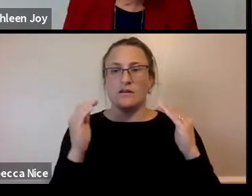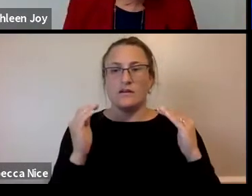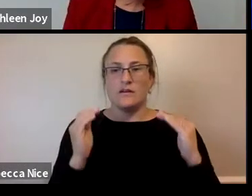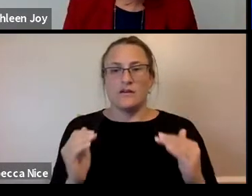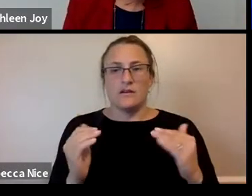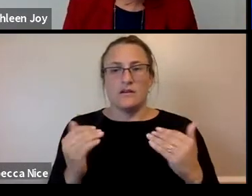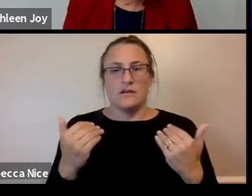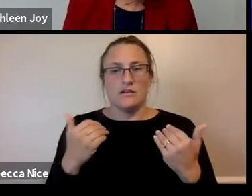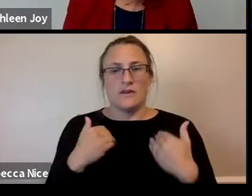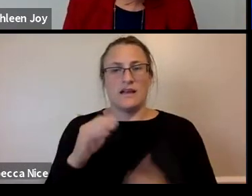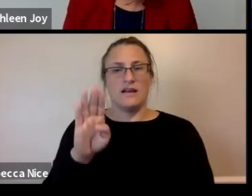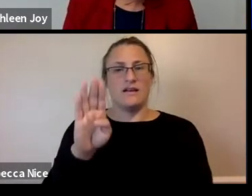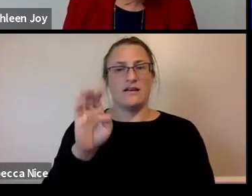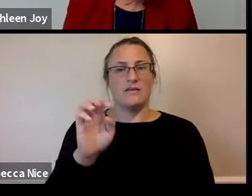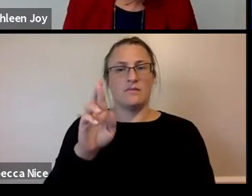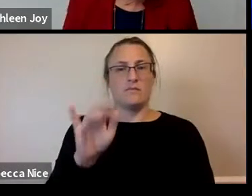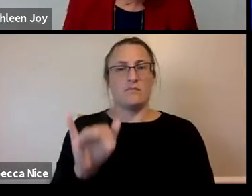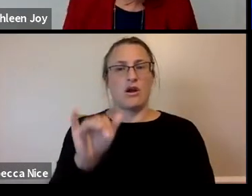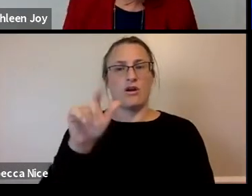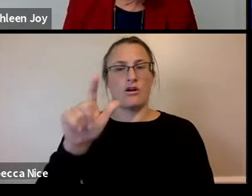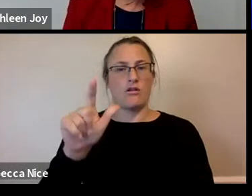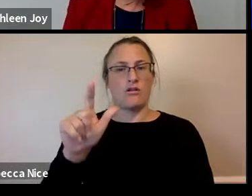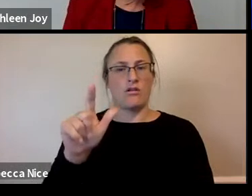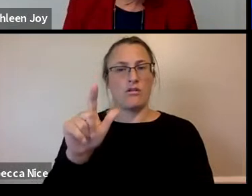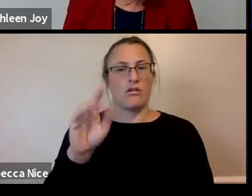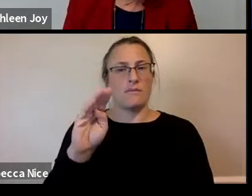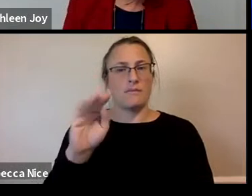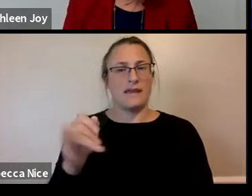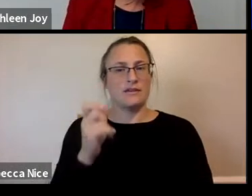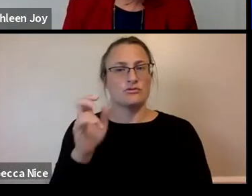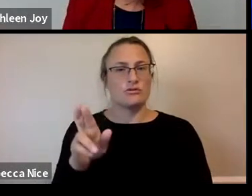Major there? Are you available, Beryl?